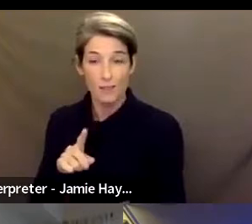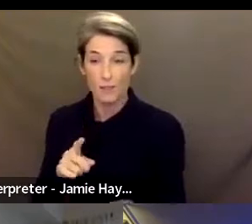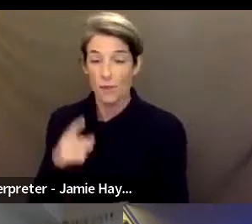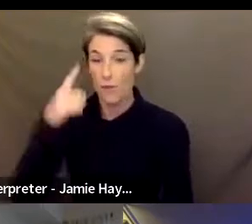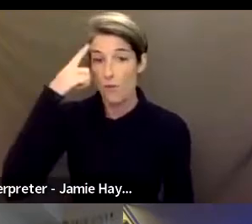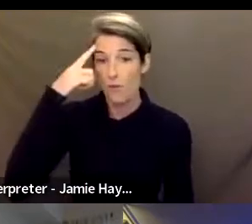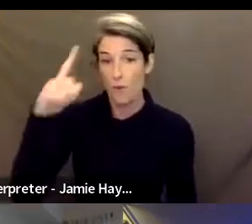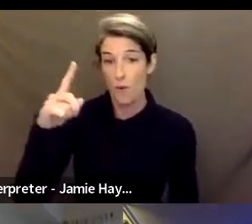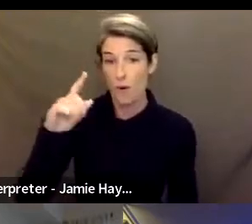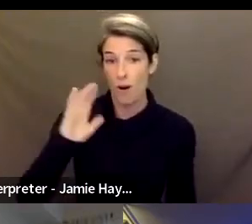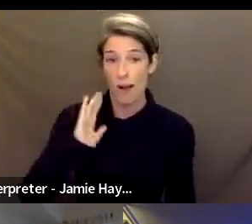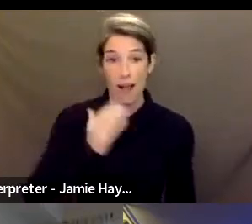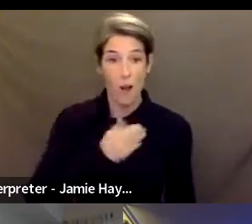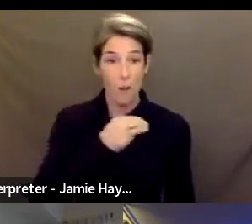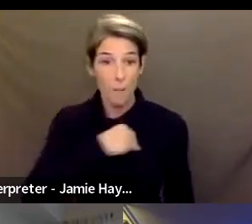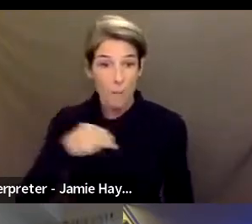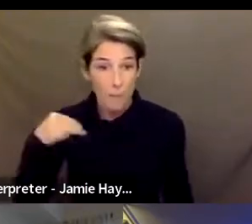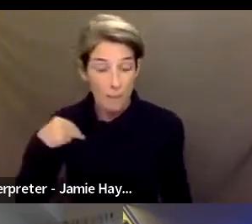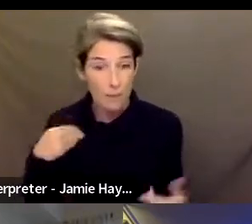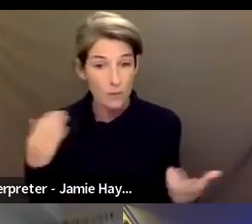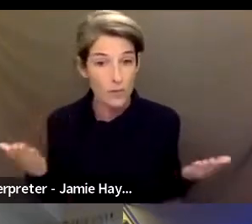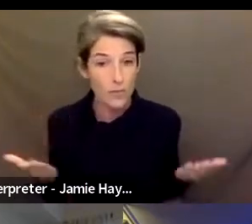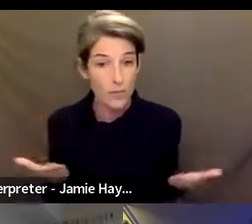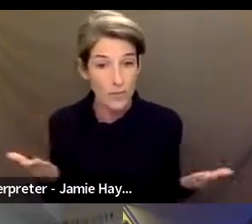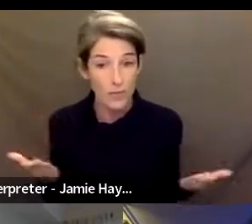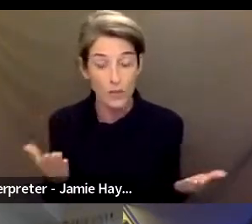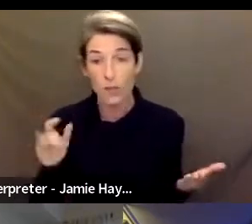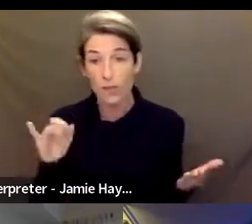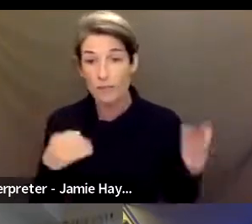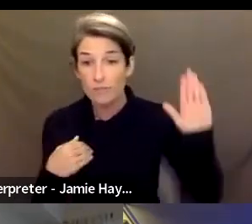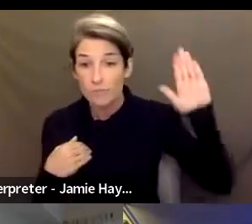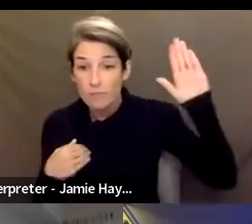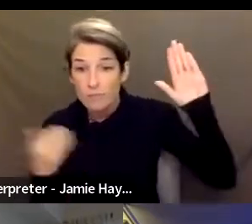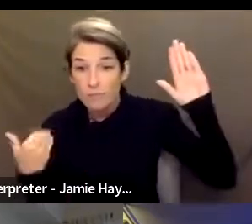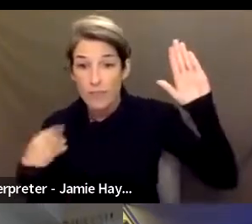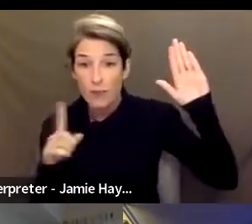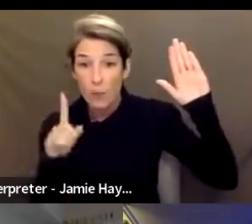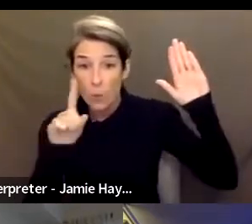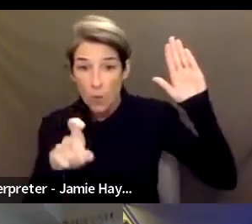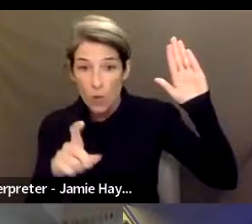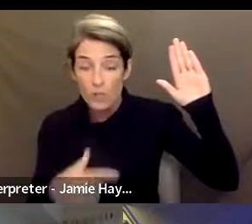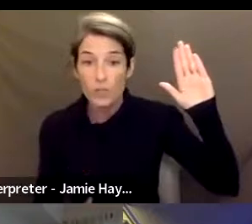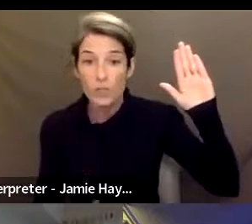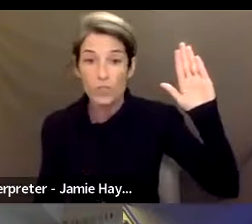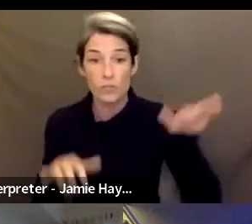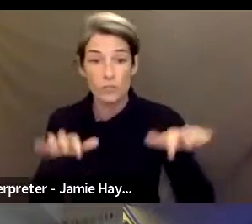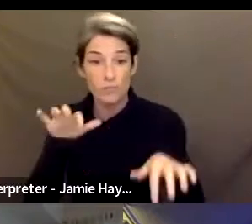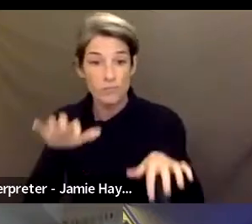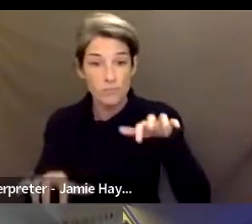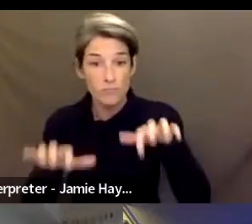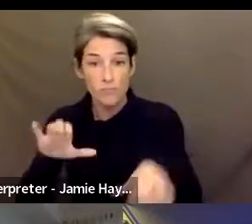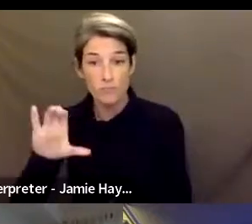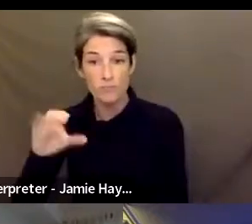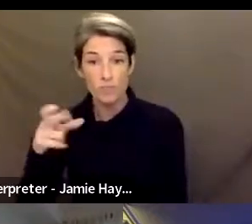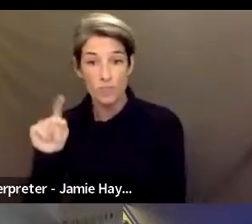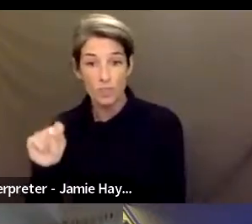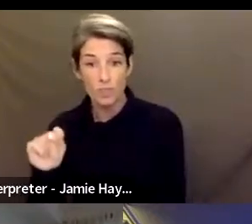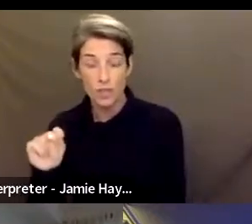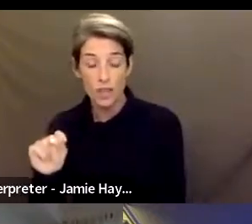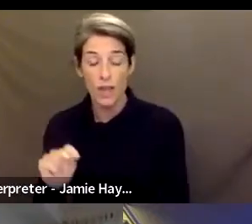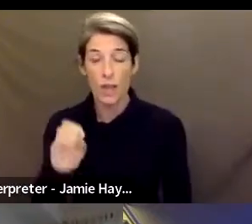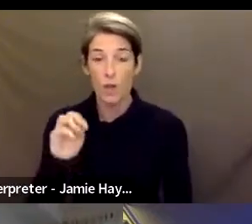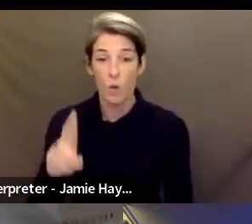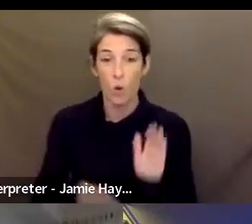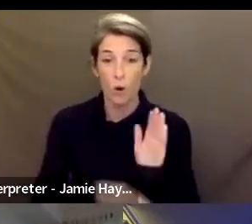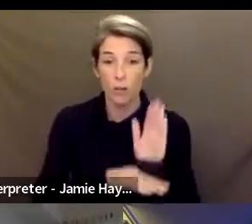our attendees who have any questions that they'd like to ask our three panelists, you can